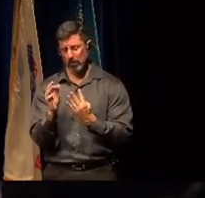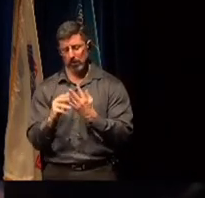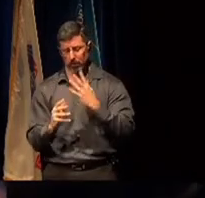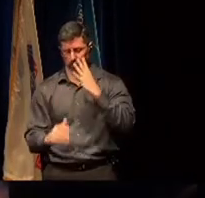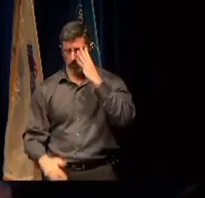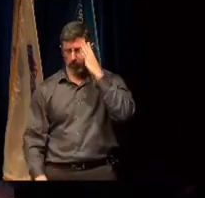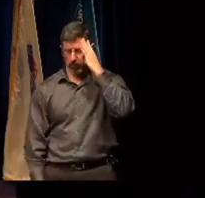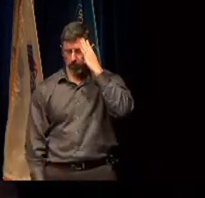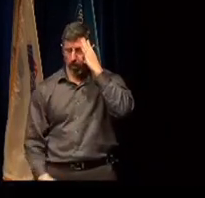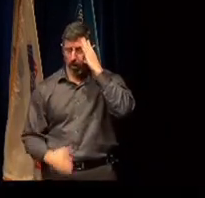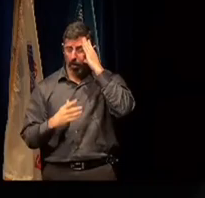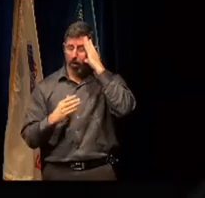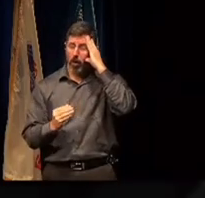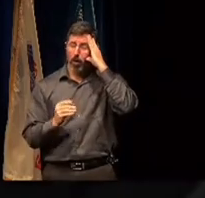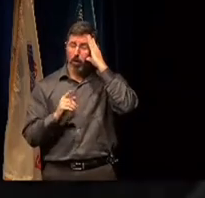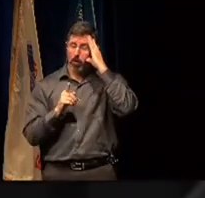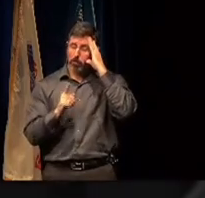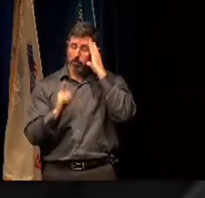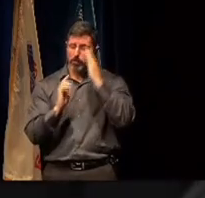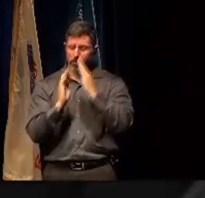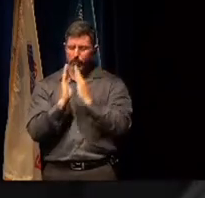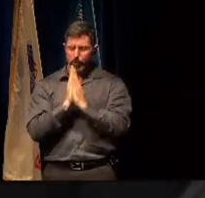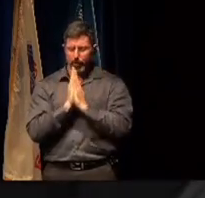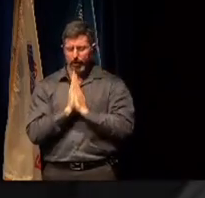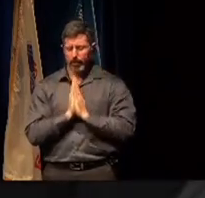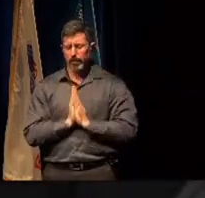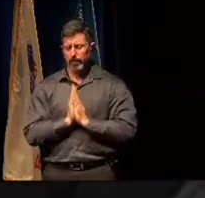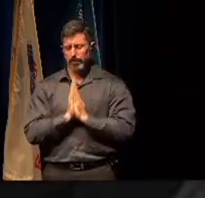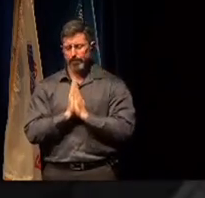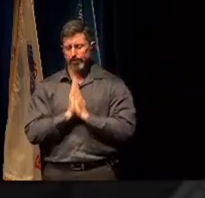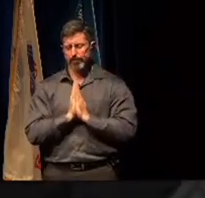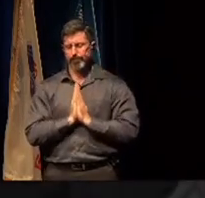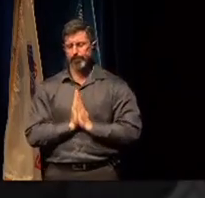and you're praying out